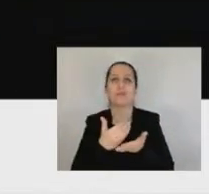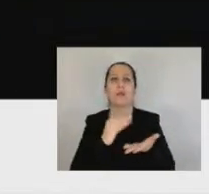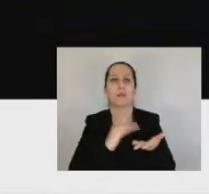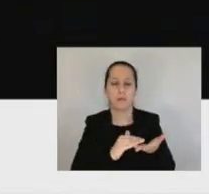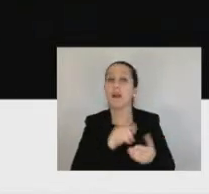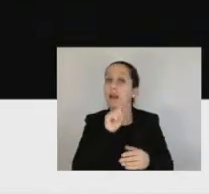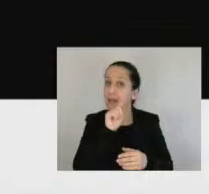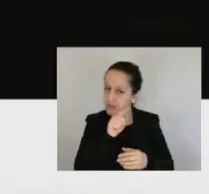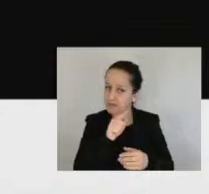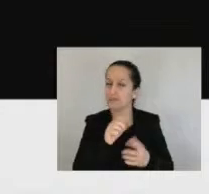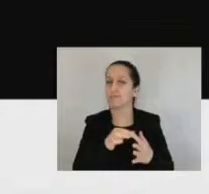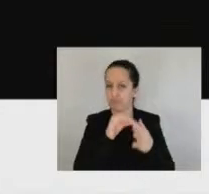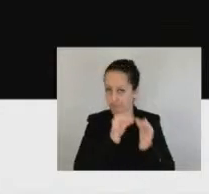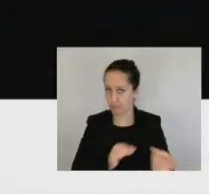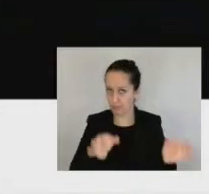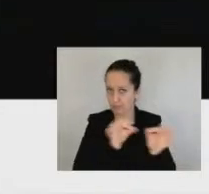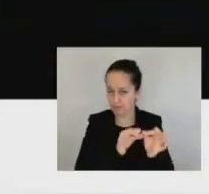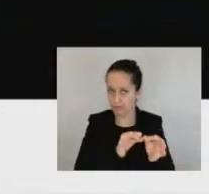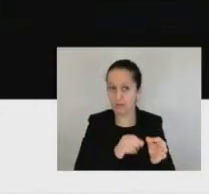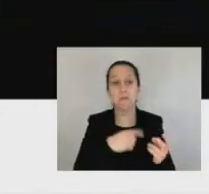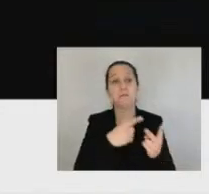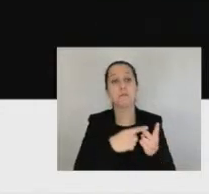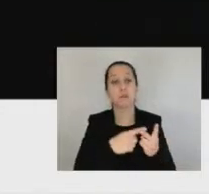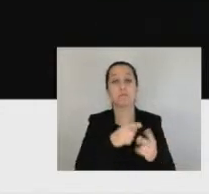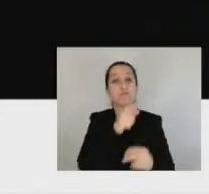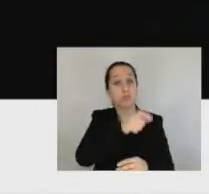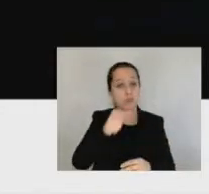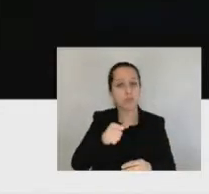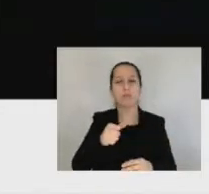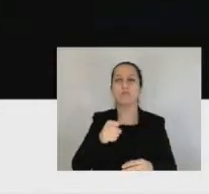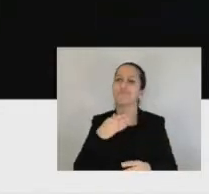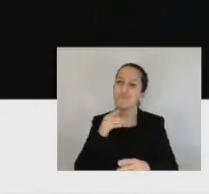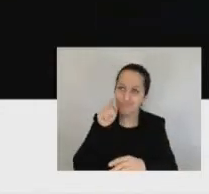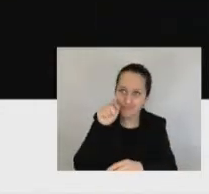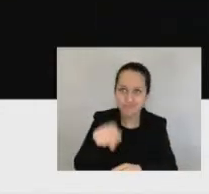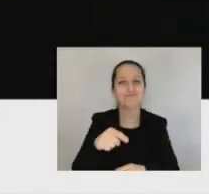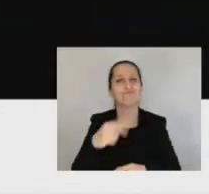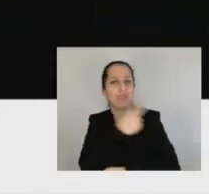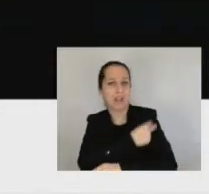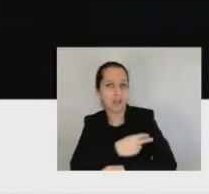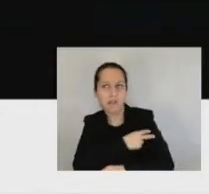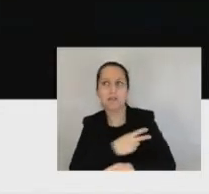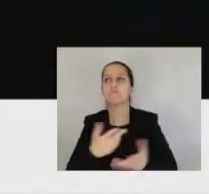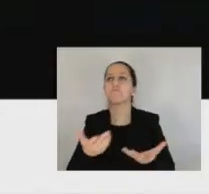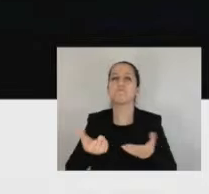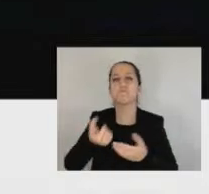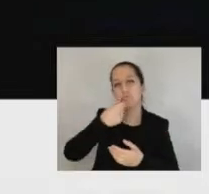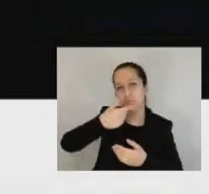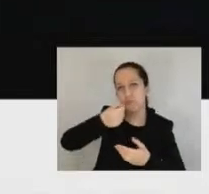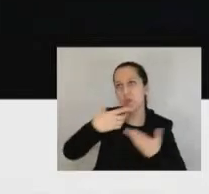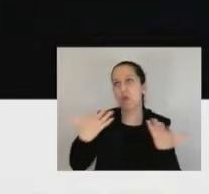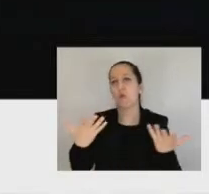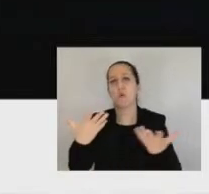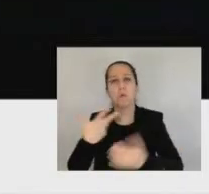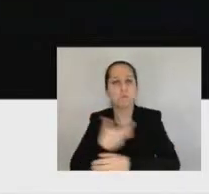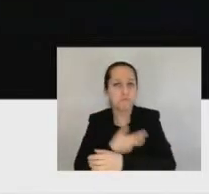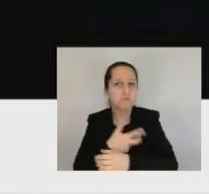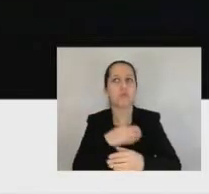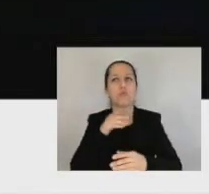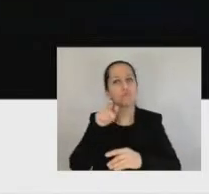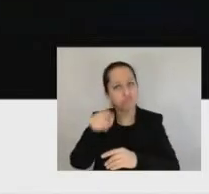housing, but we need to facilitate access and compliance to health treatment